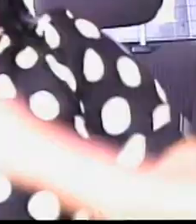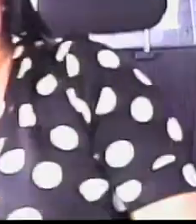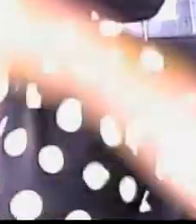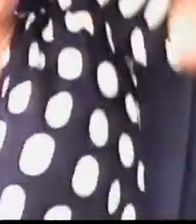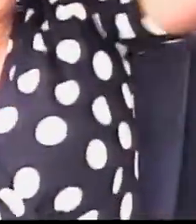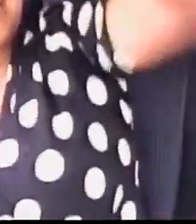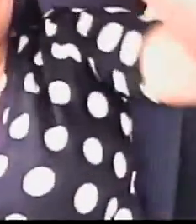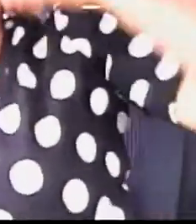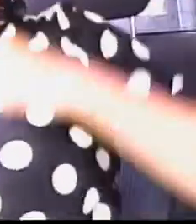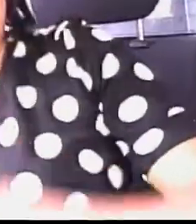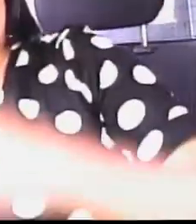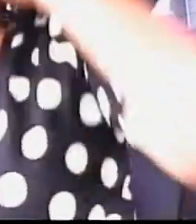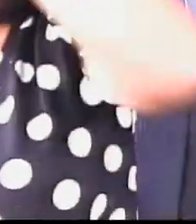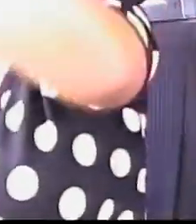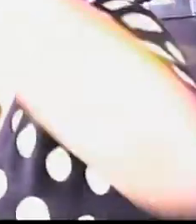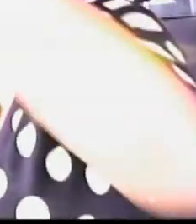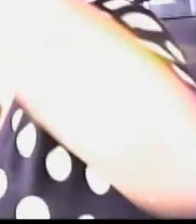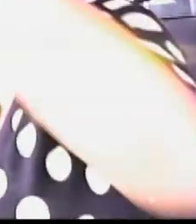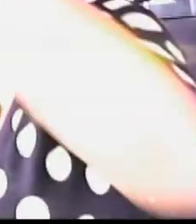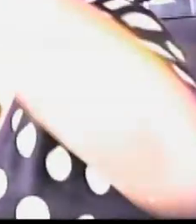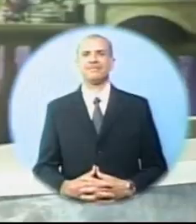Lisa Lord, CBC.